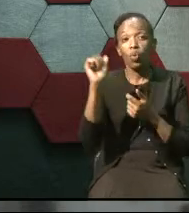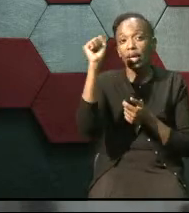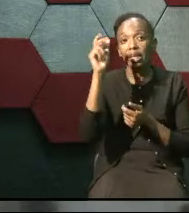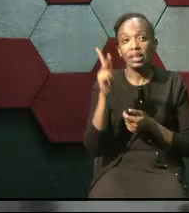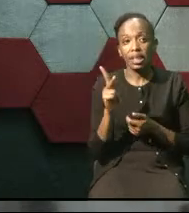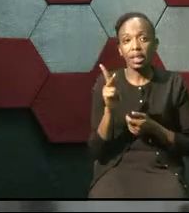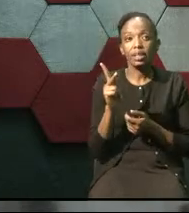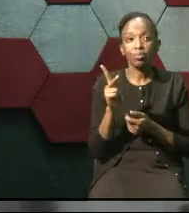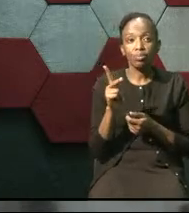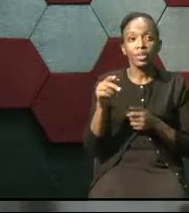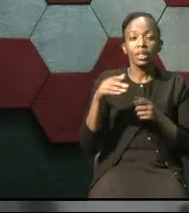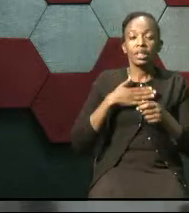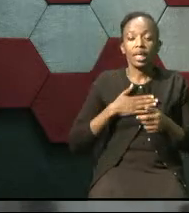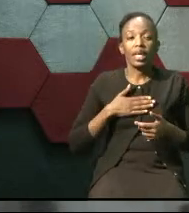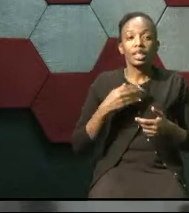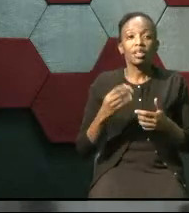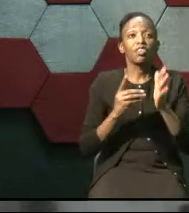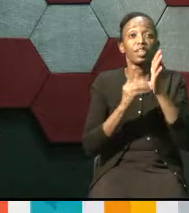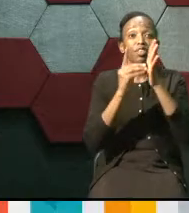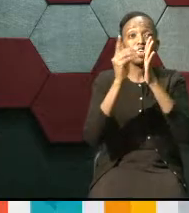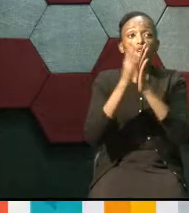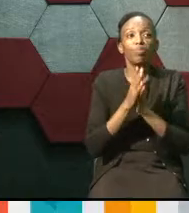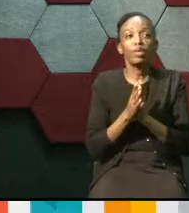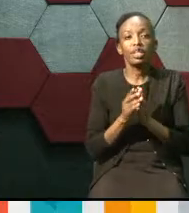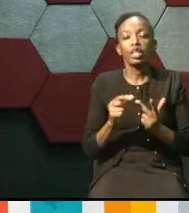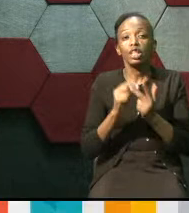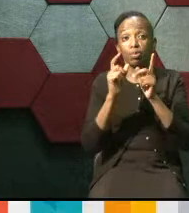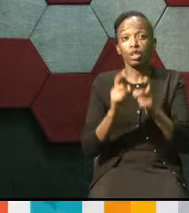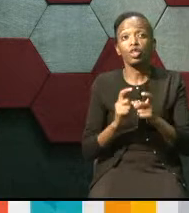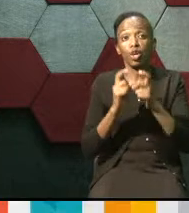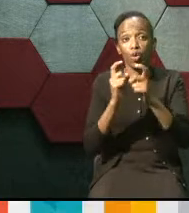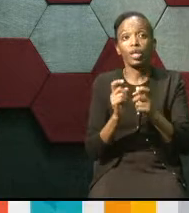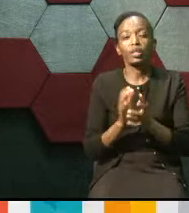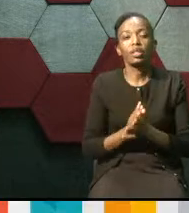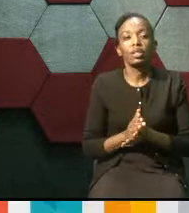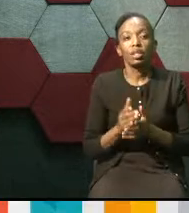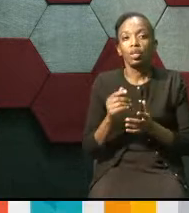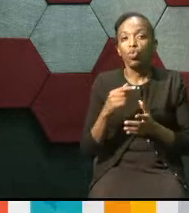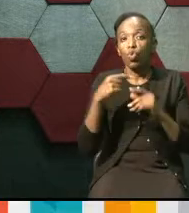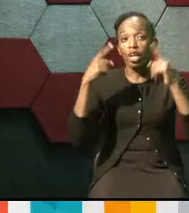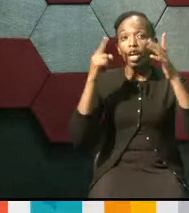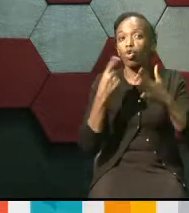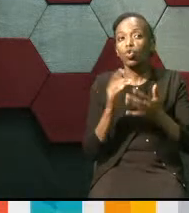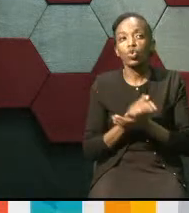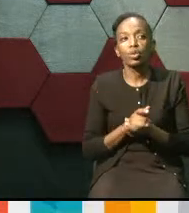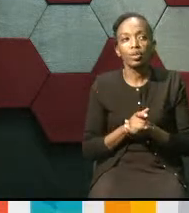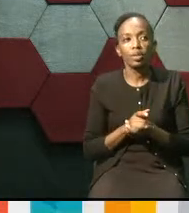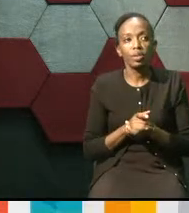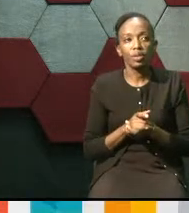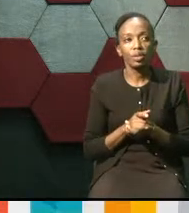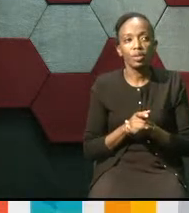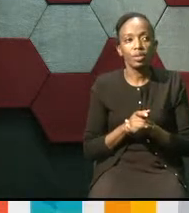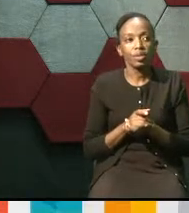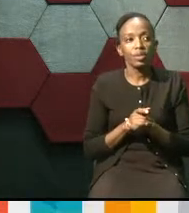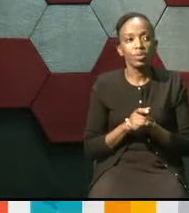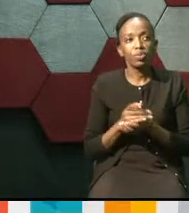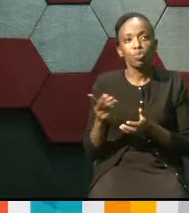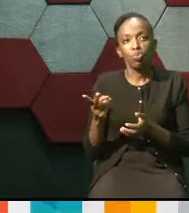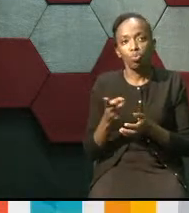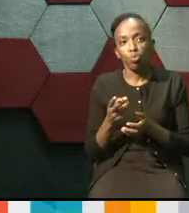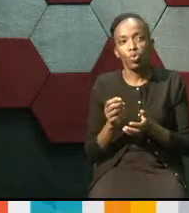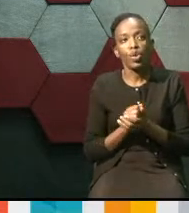YSK Science for Development Special Award goes to Akipas Kimani